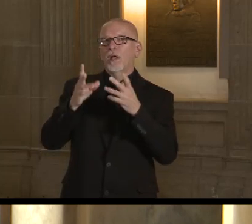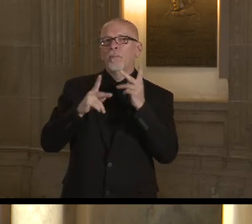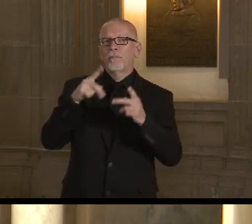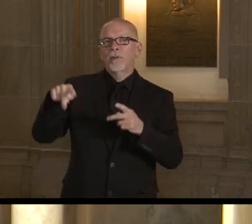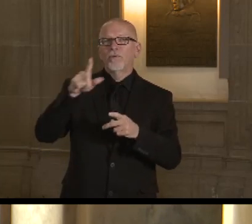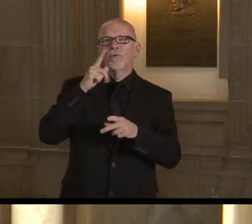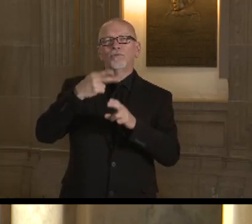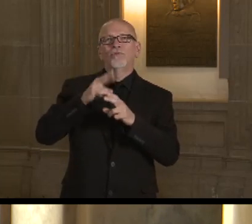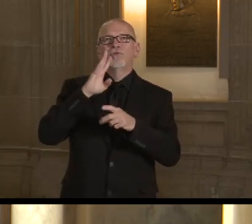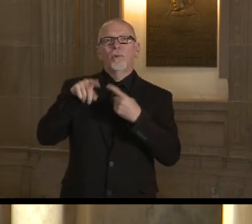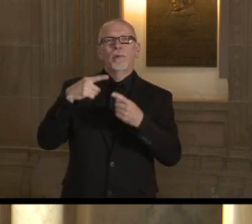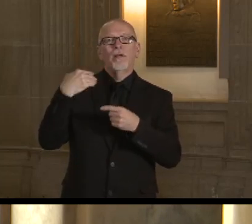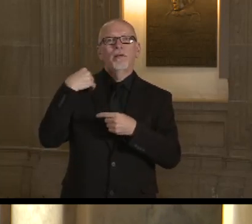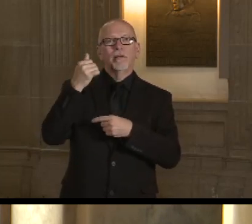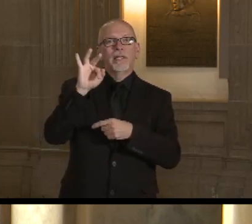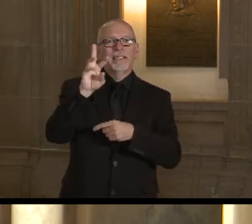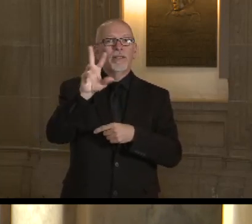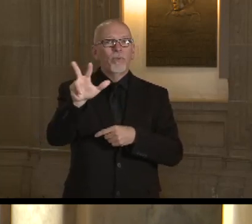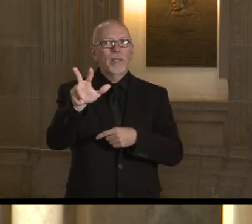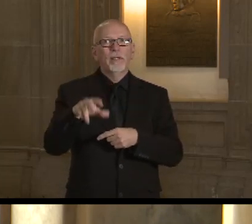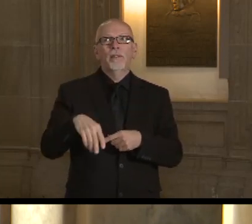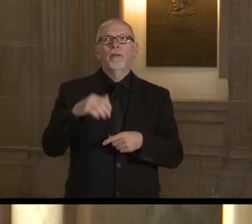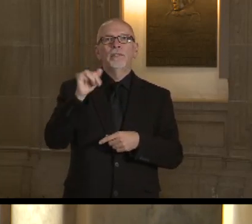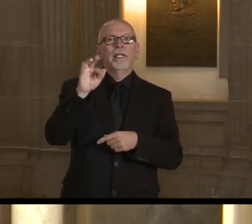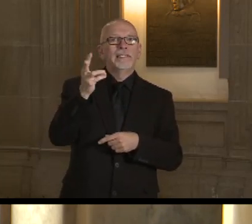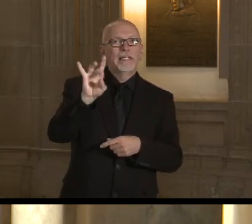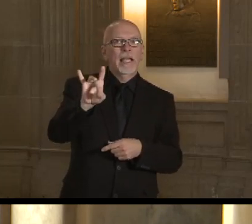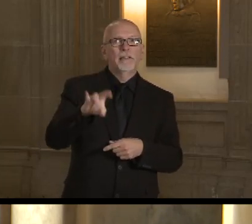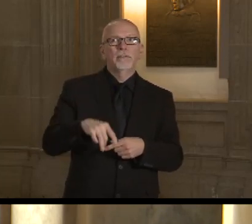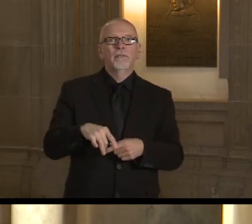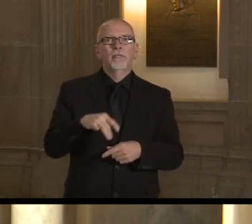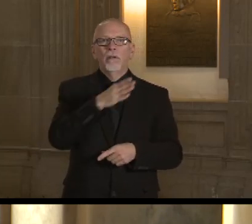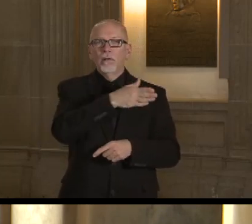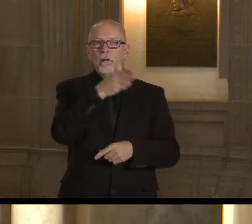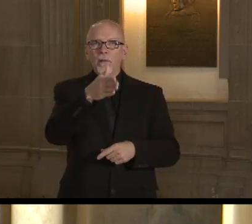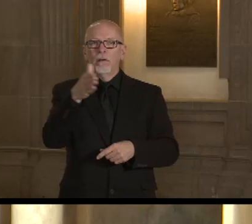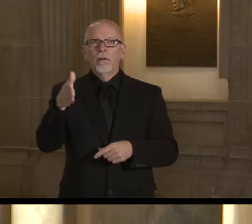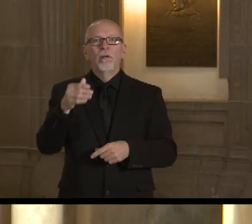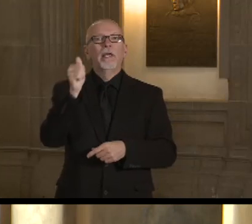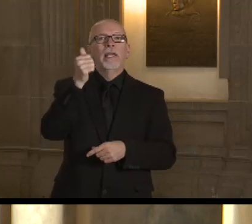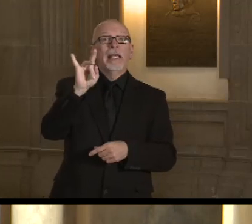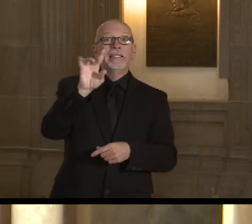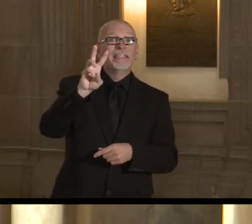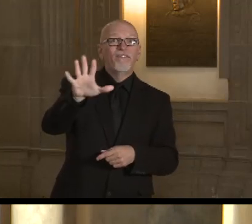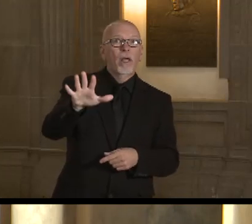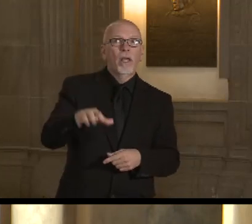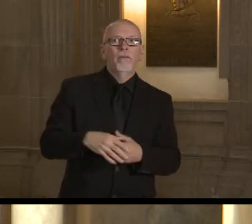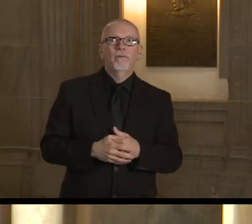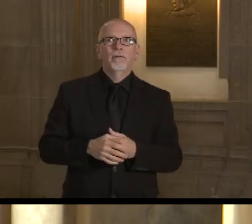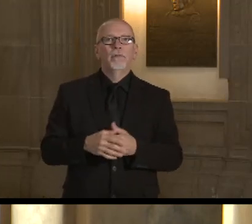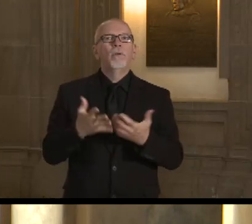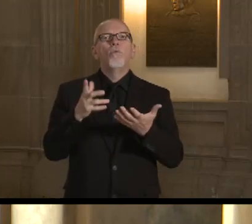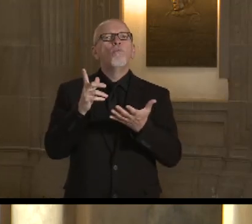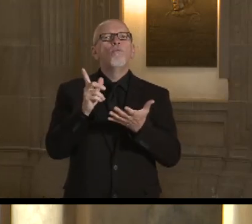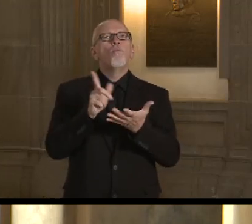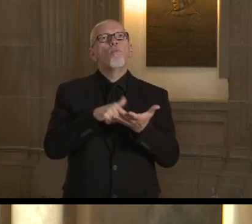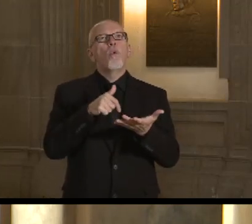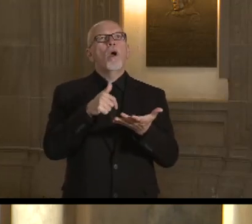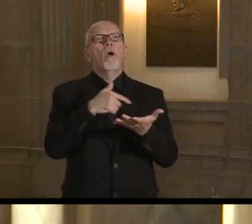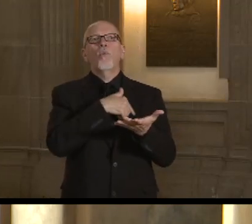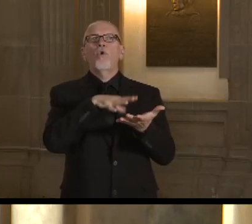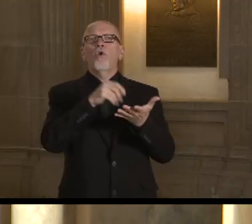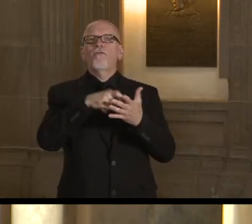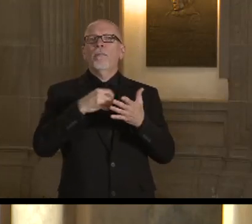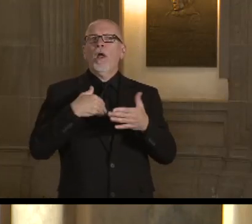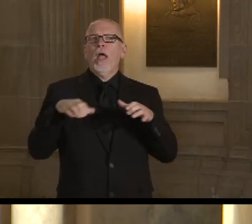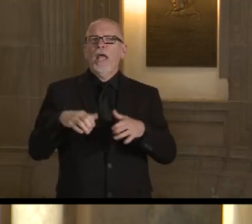been referring to 1963 and 1968 or 1865. What comes from our